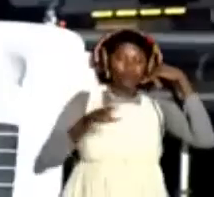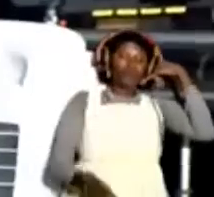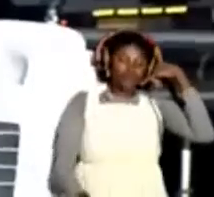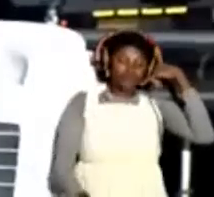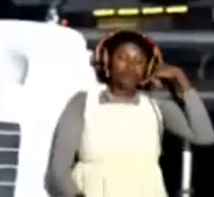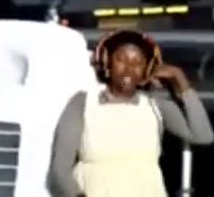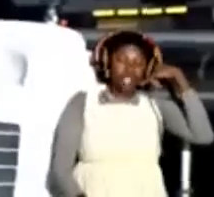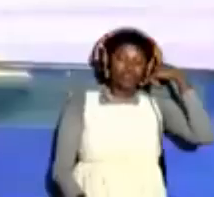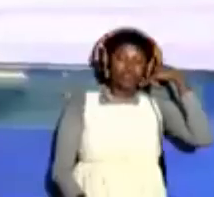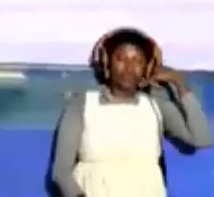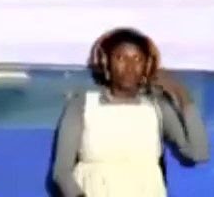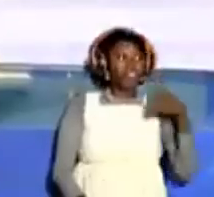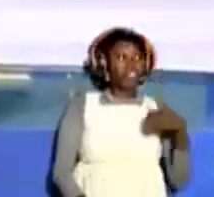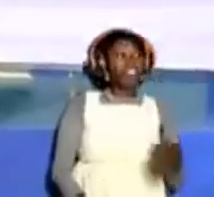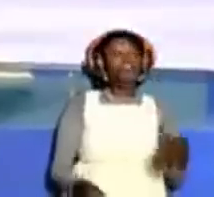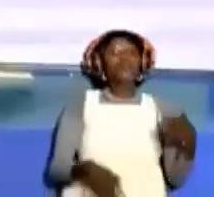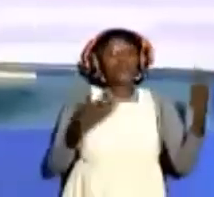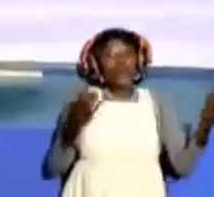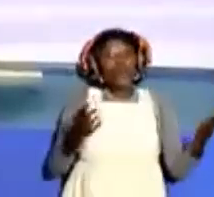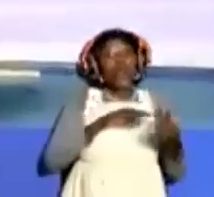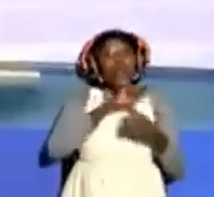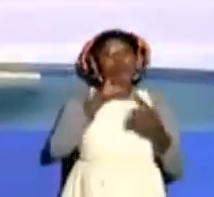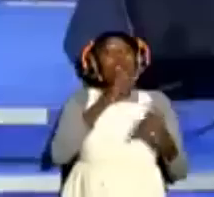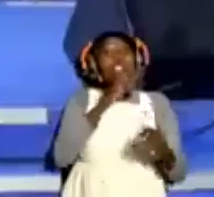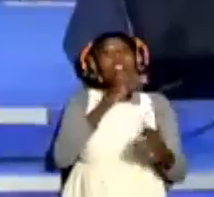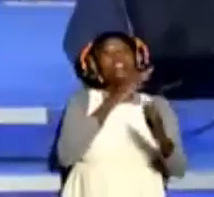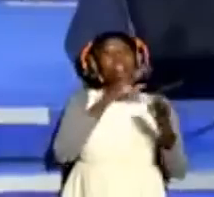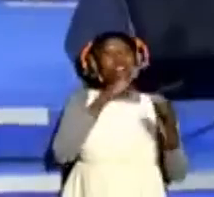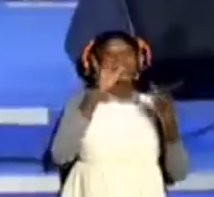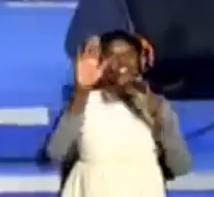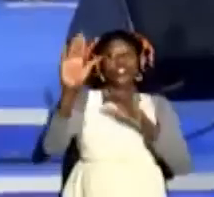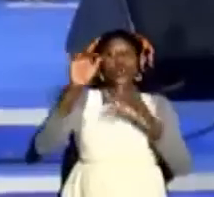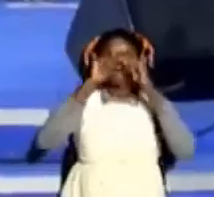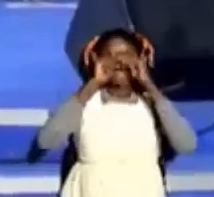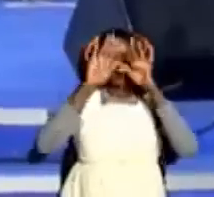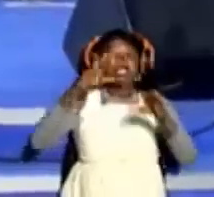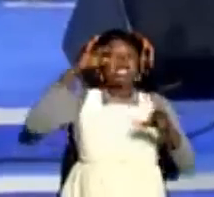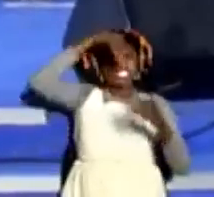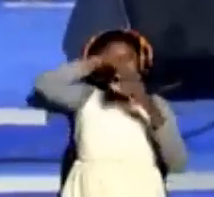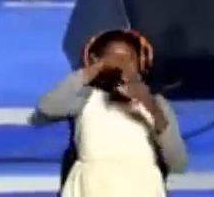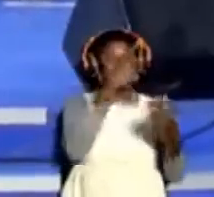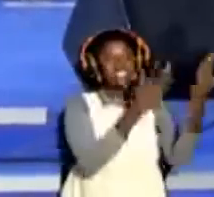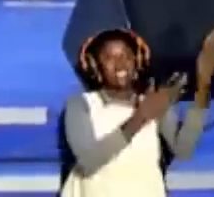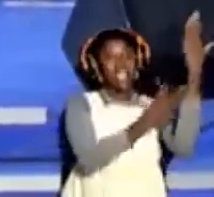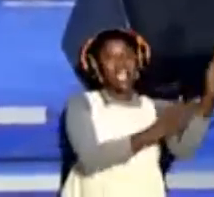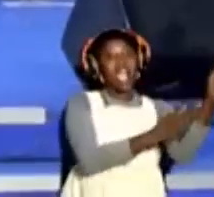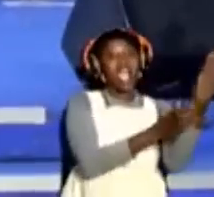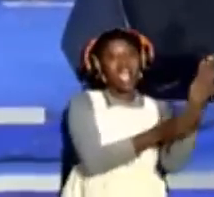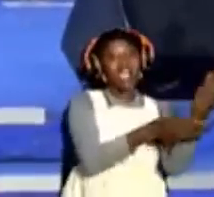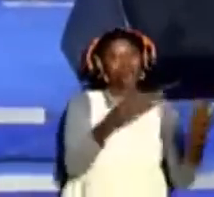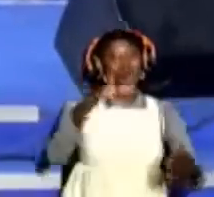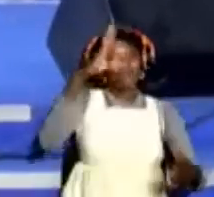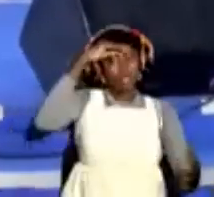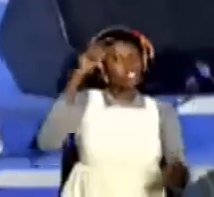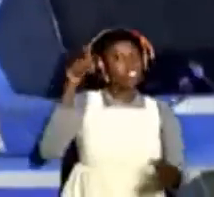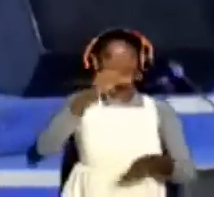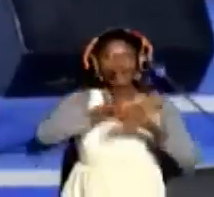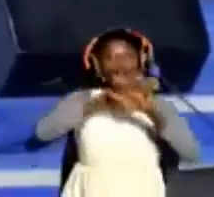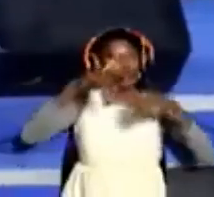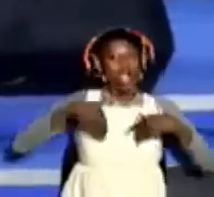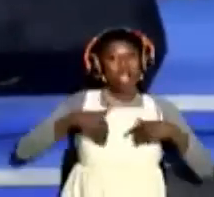you. When your blessing is in the hand of a man, you have no integrity to defend.